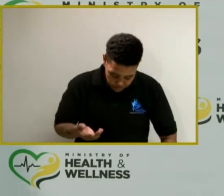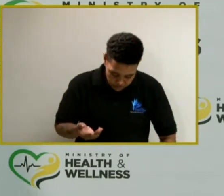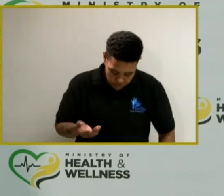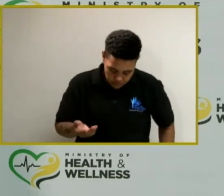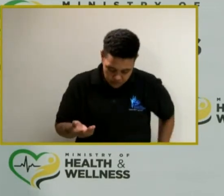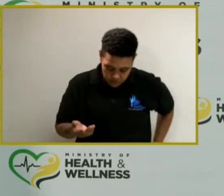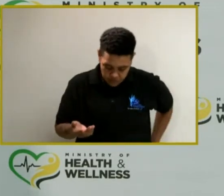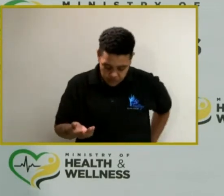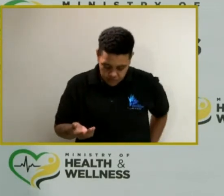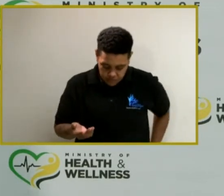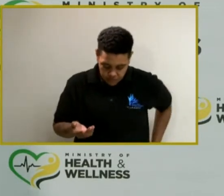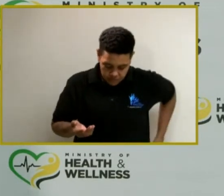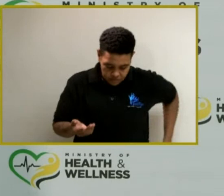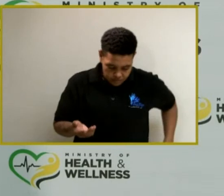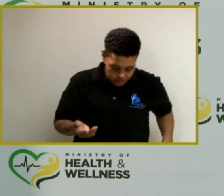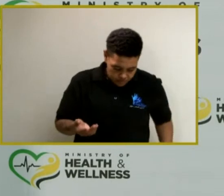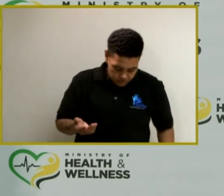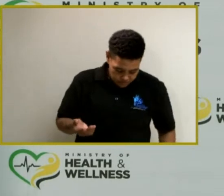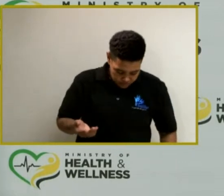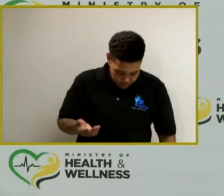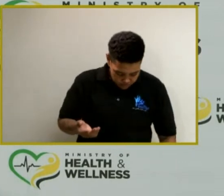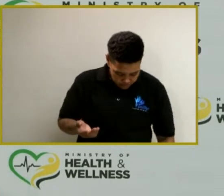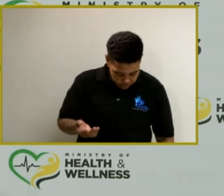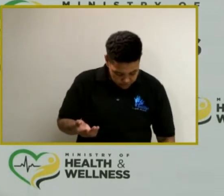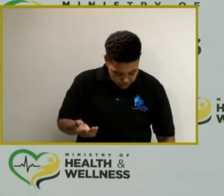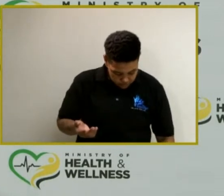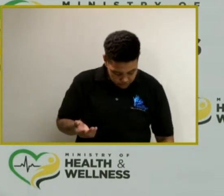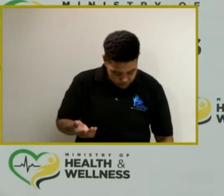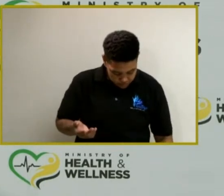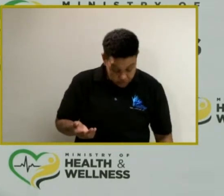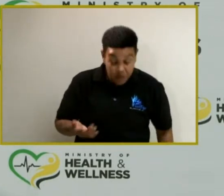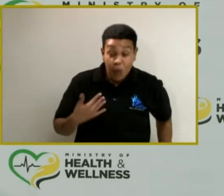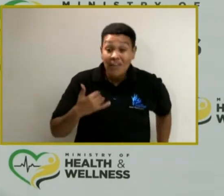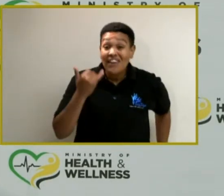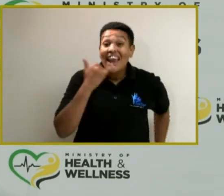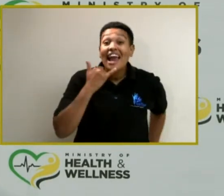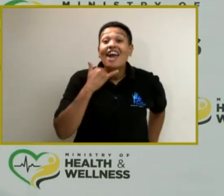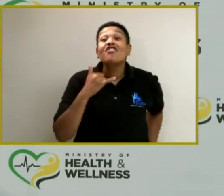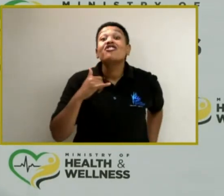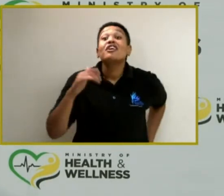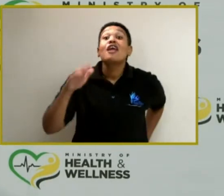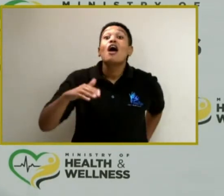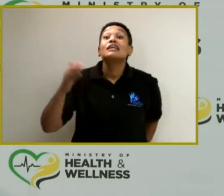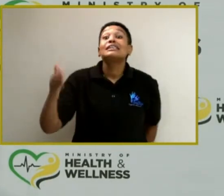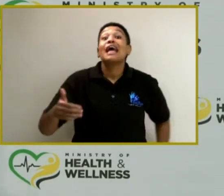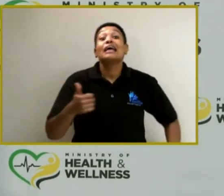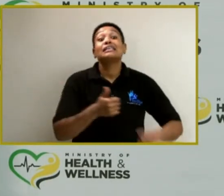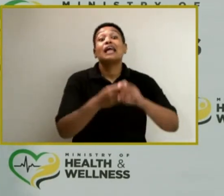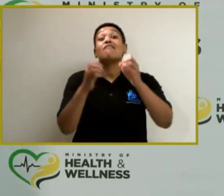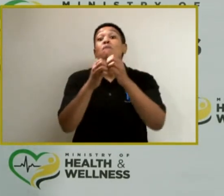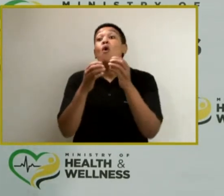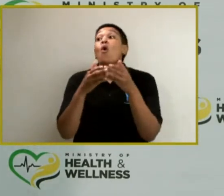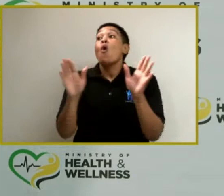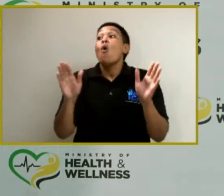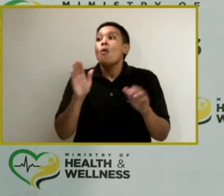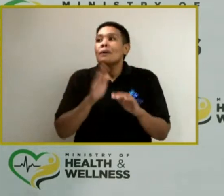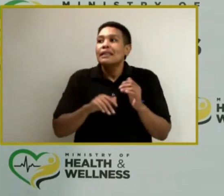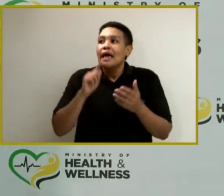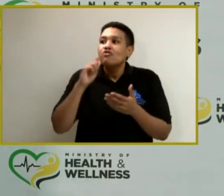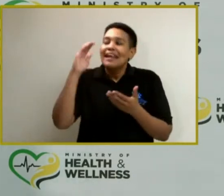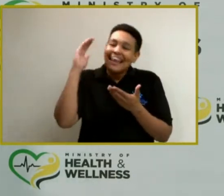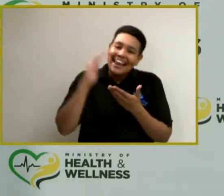liberal in their views on the side of more opening rather than